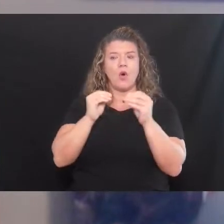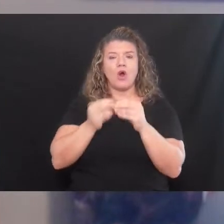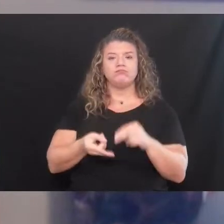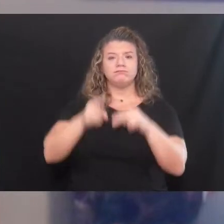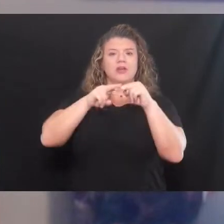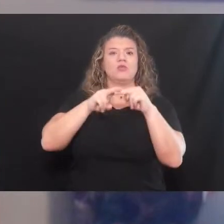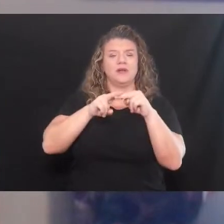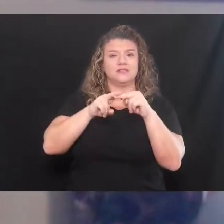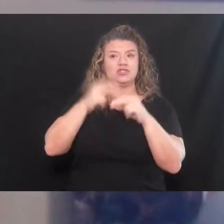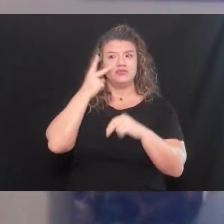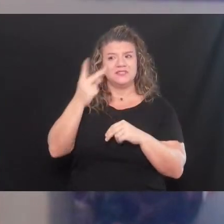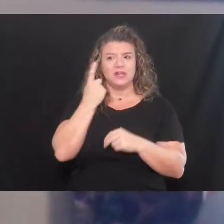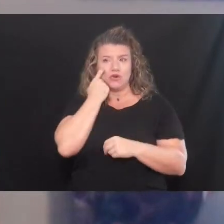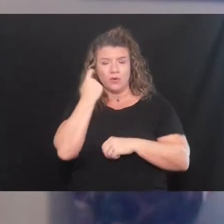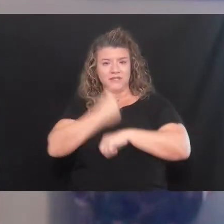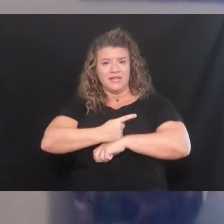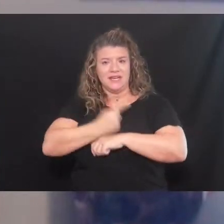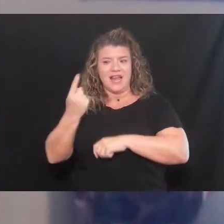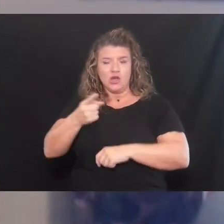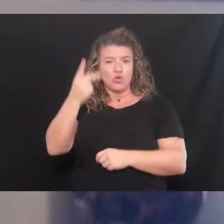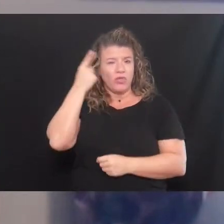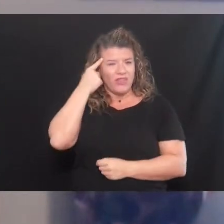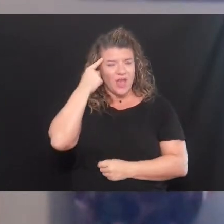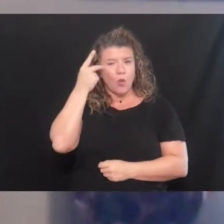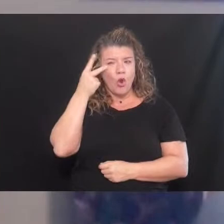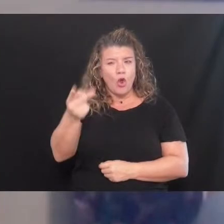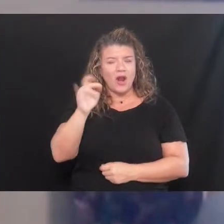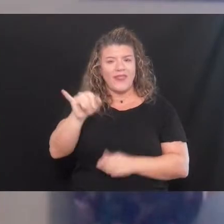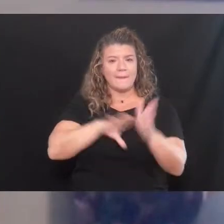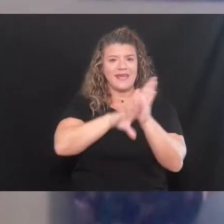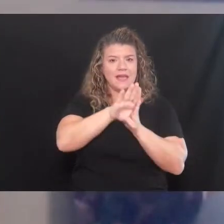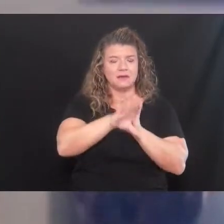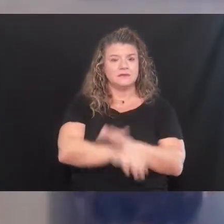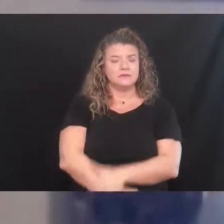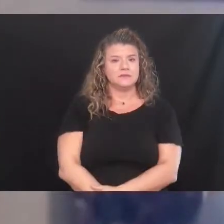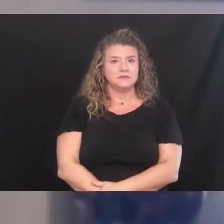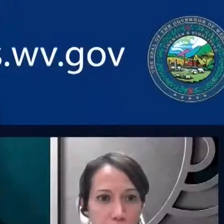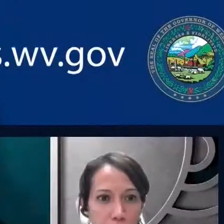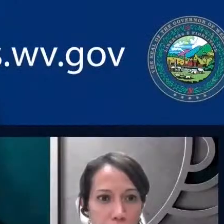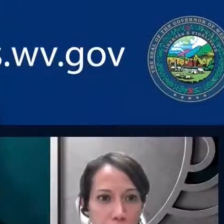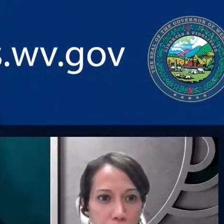we've seen in recent days? When do you think we're looking at the peak? Thank you.